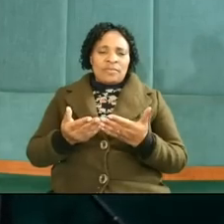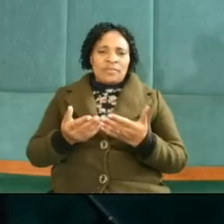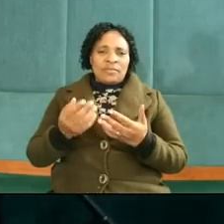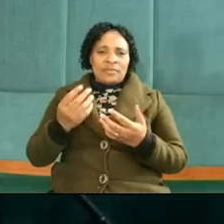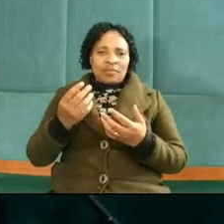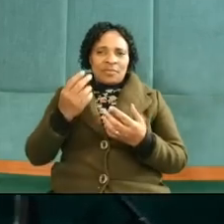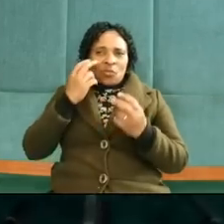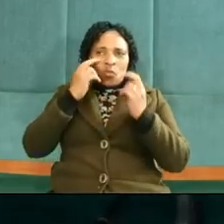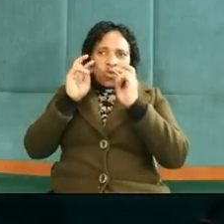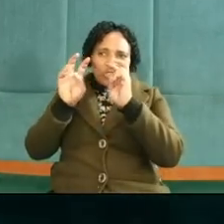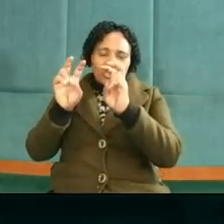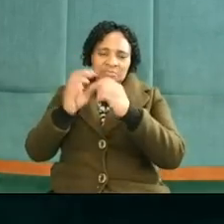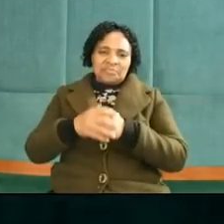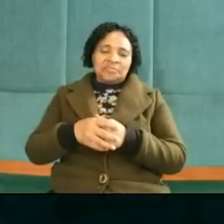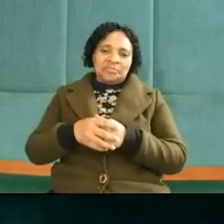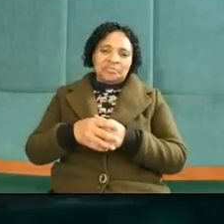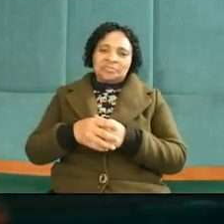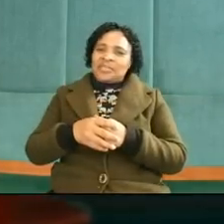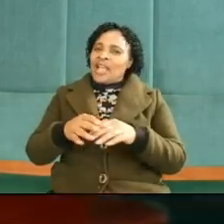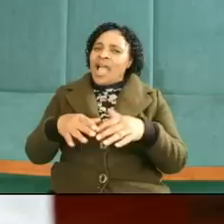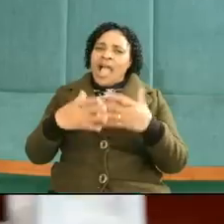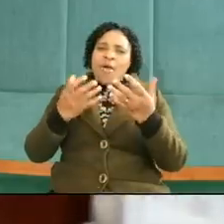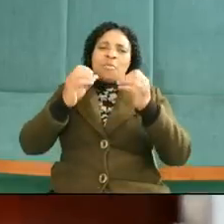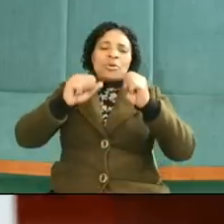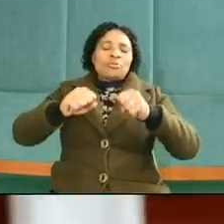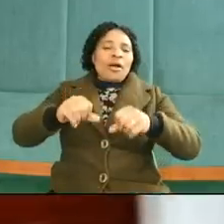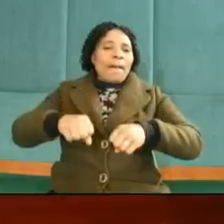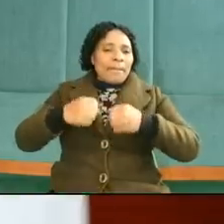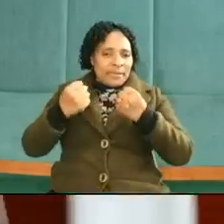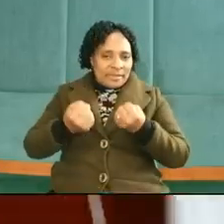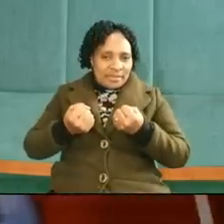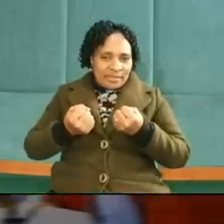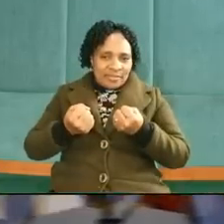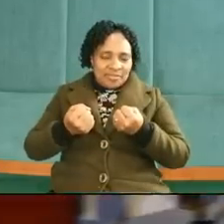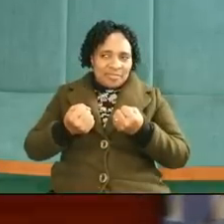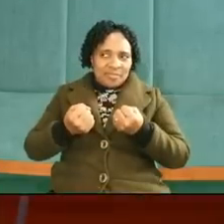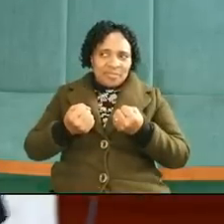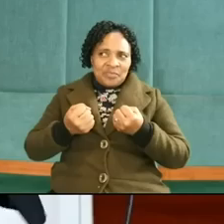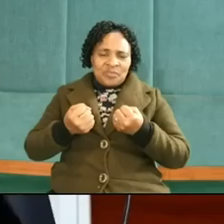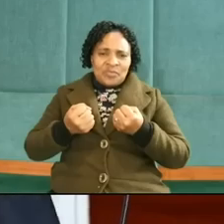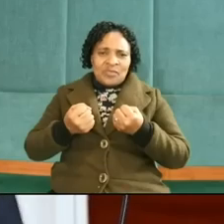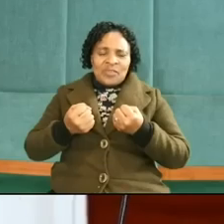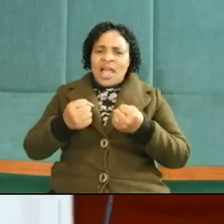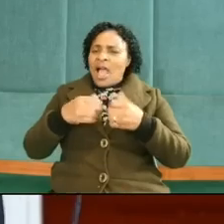on me. How will it happen? How will what happen? How will the gospel